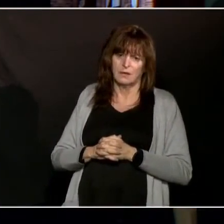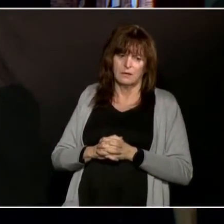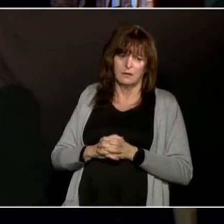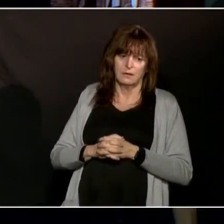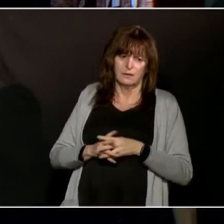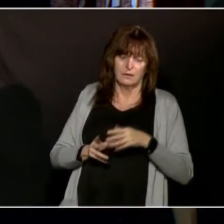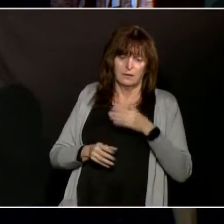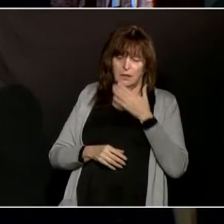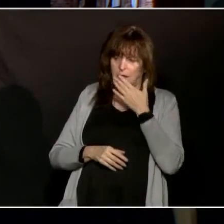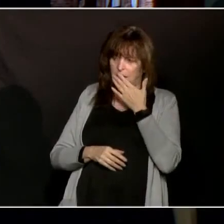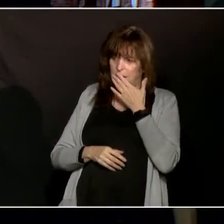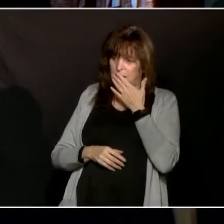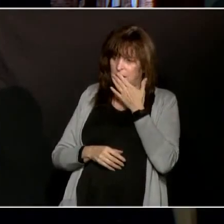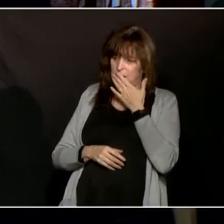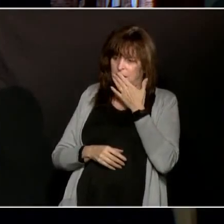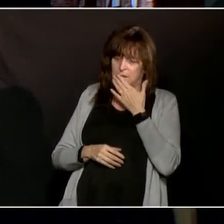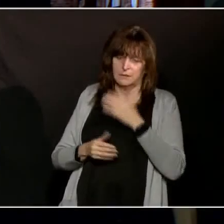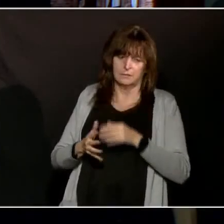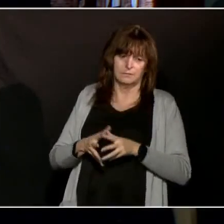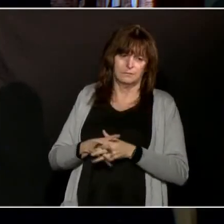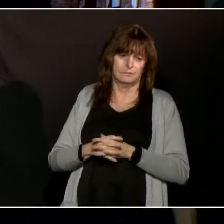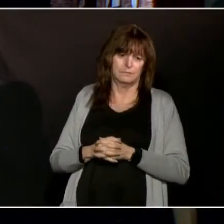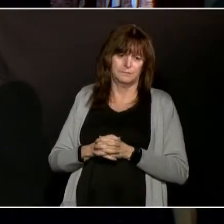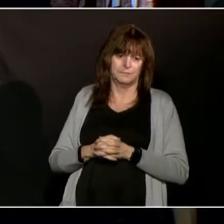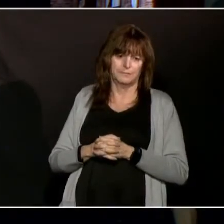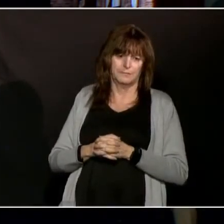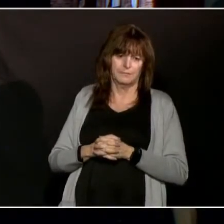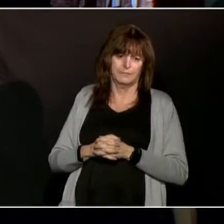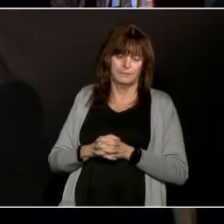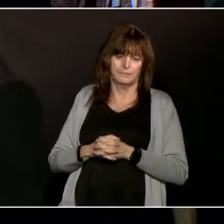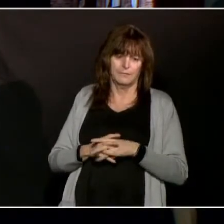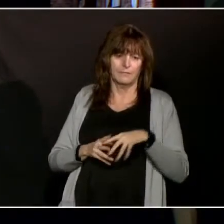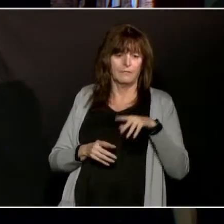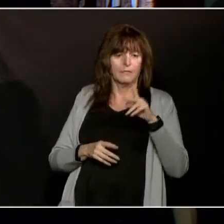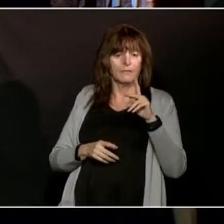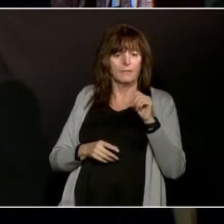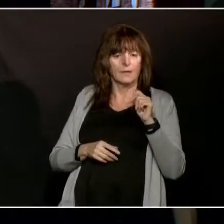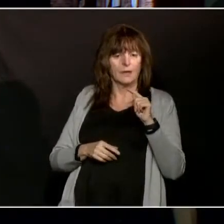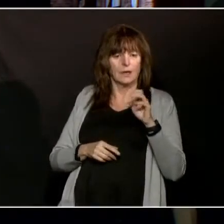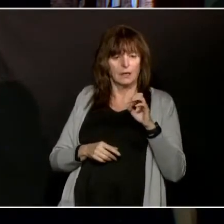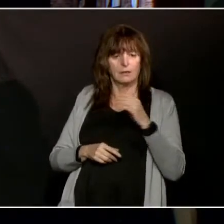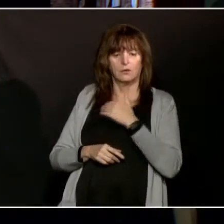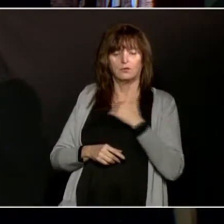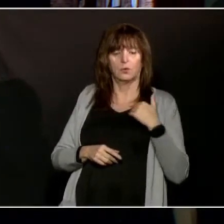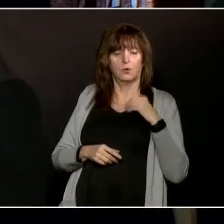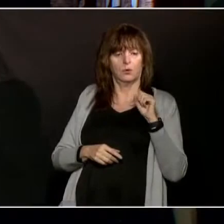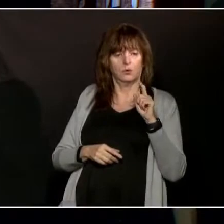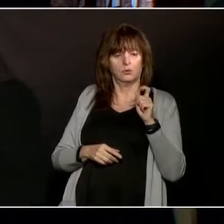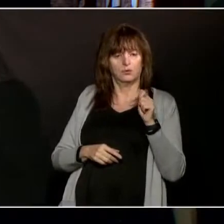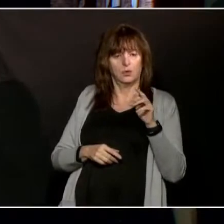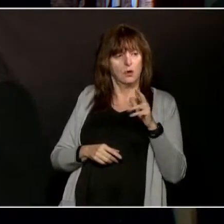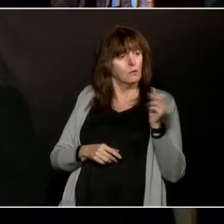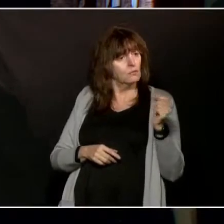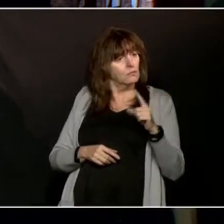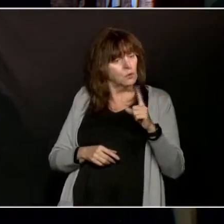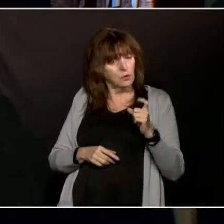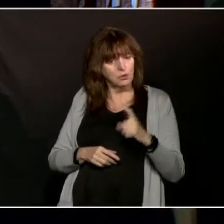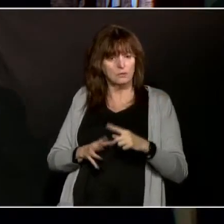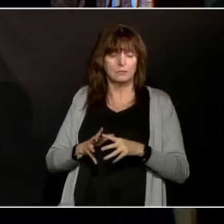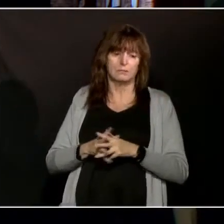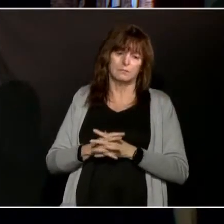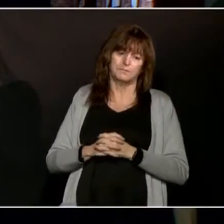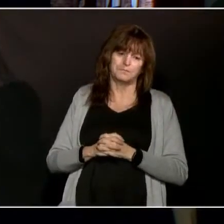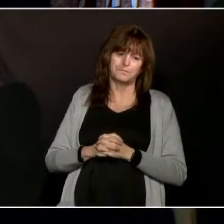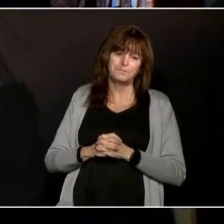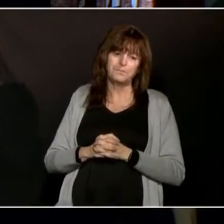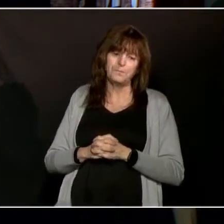Your next question comes from Kate Allen from the Toronto Star. Kate, please go ahead. Thanks. My first